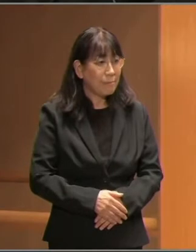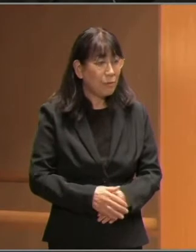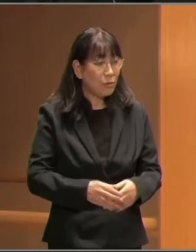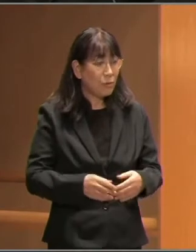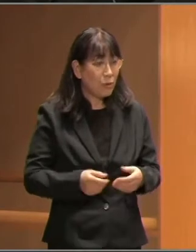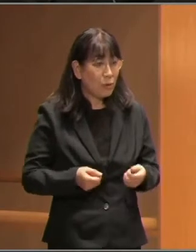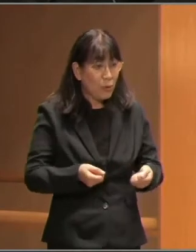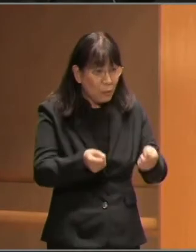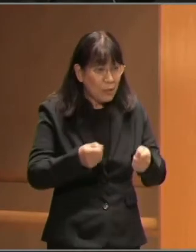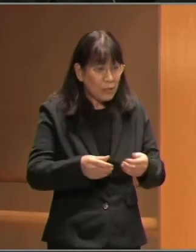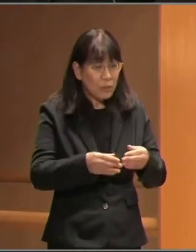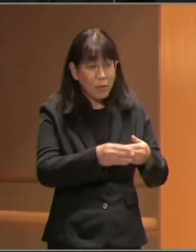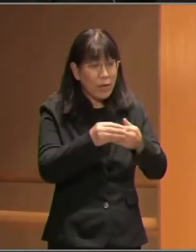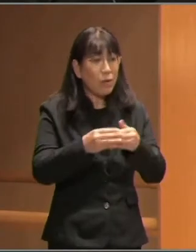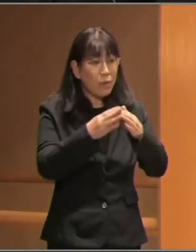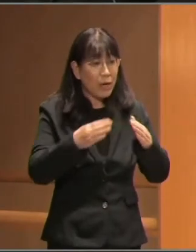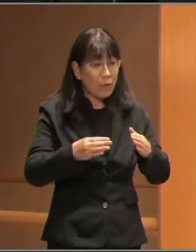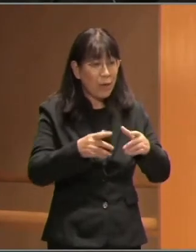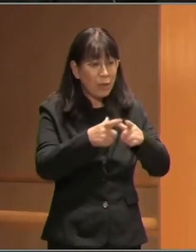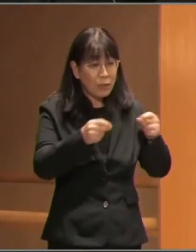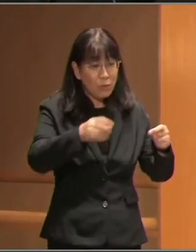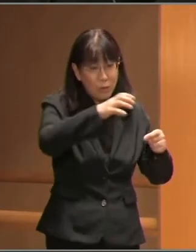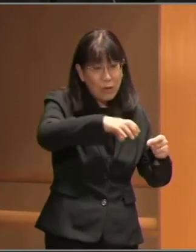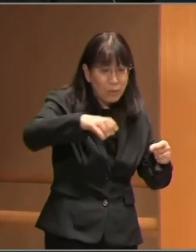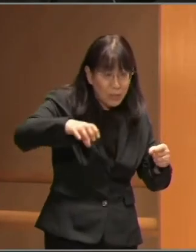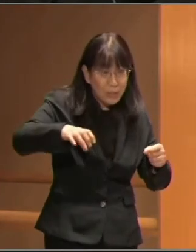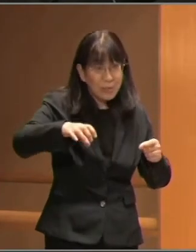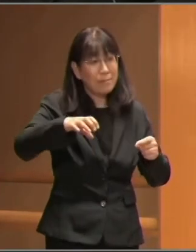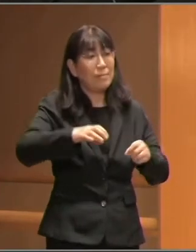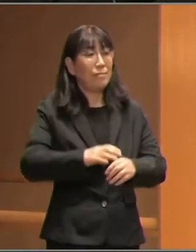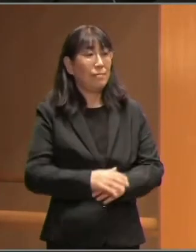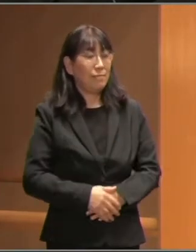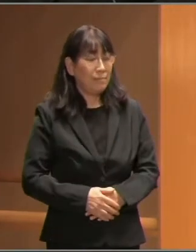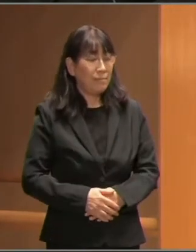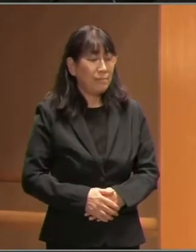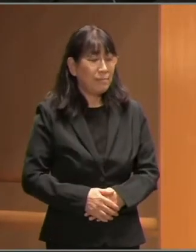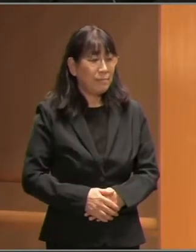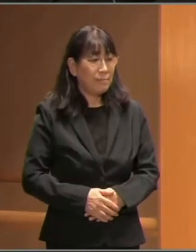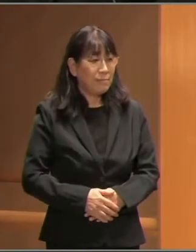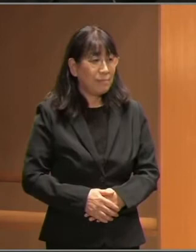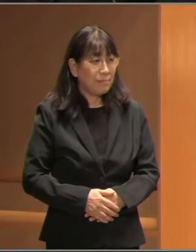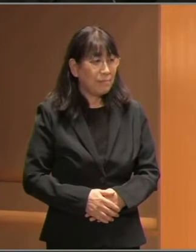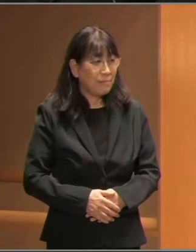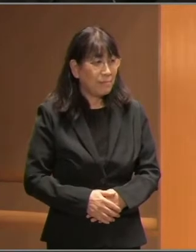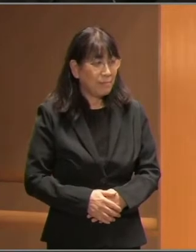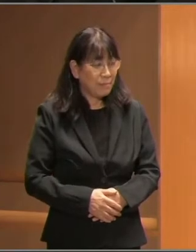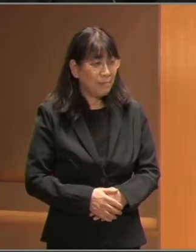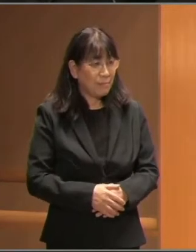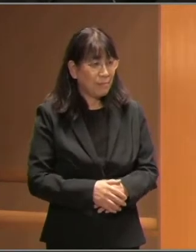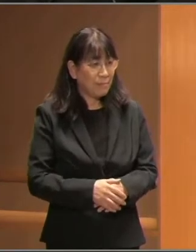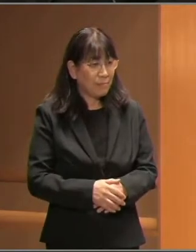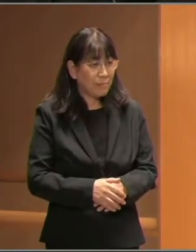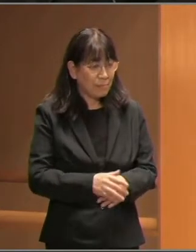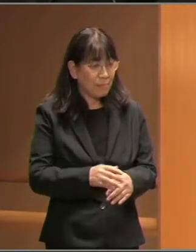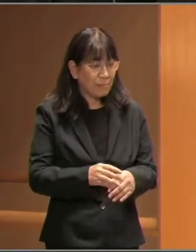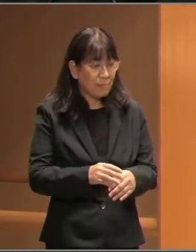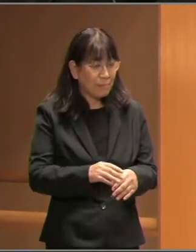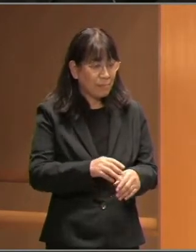We have the All Japan Washi Association, Handmade Washi Association, and then